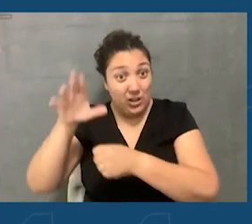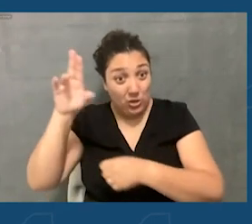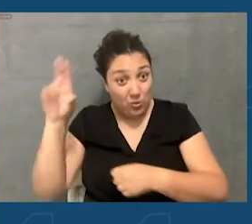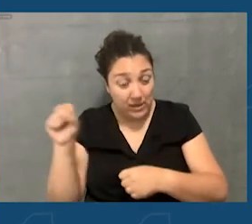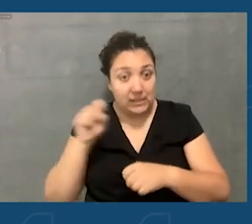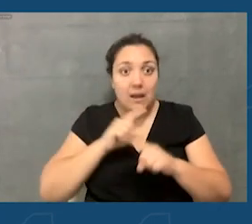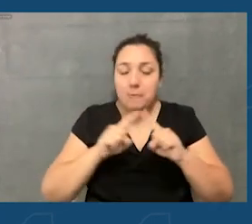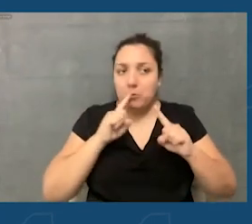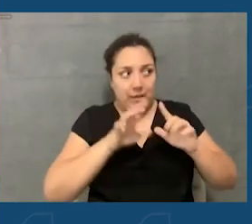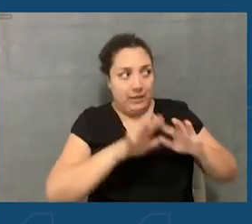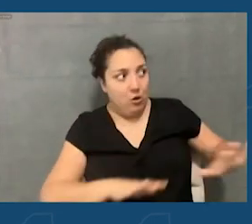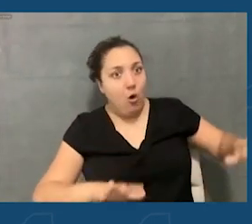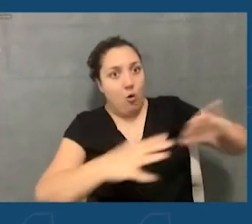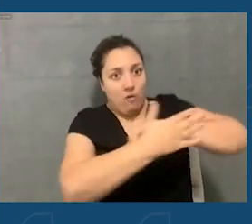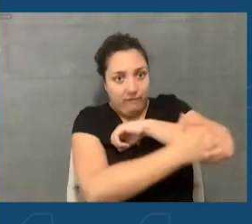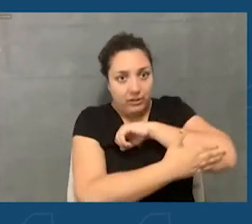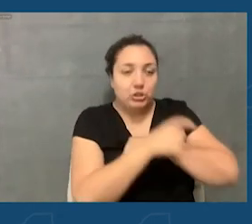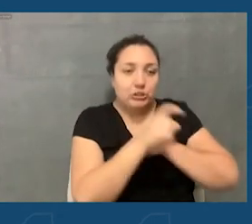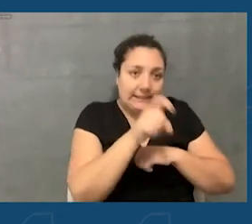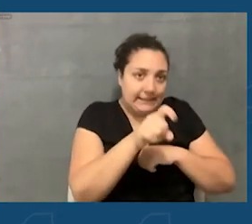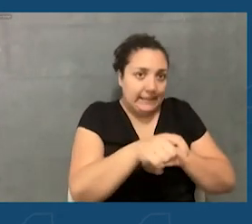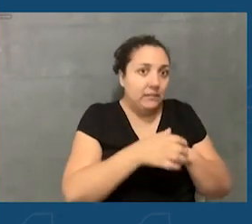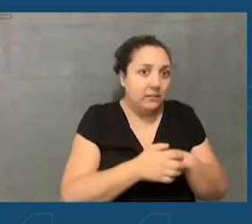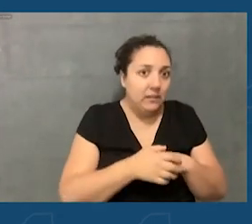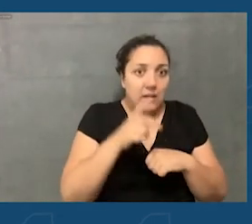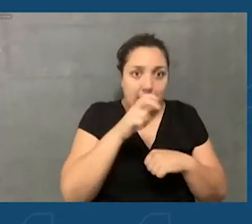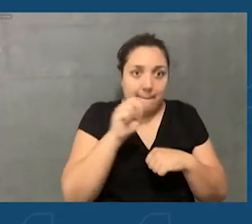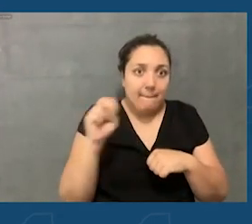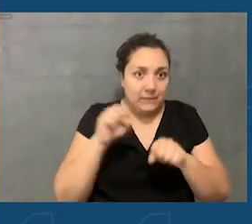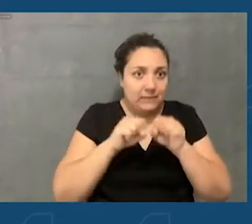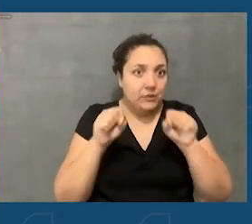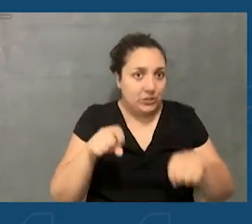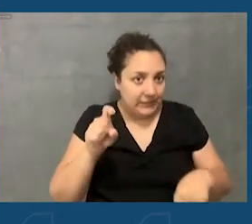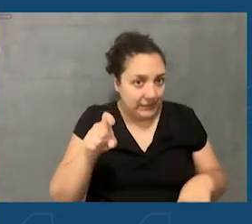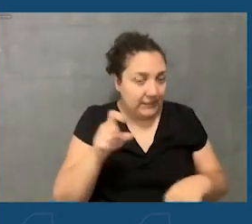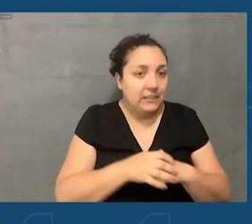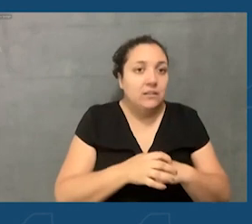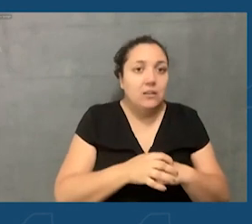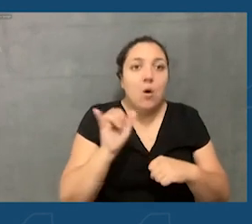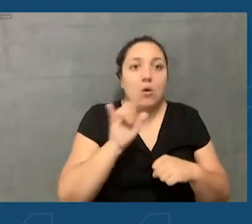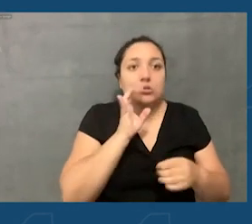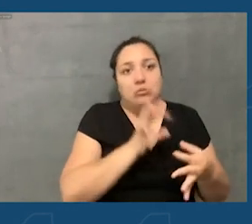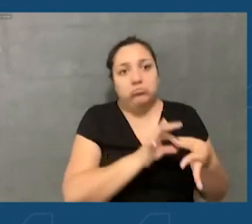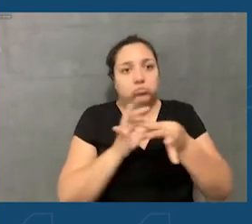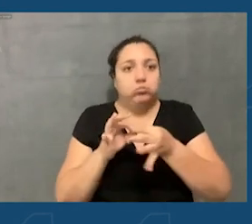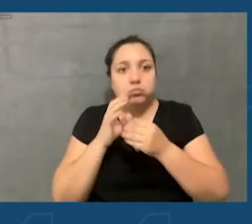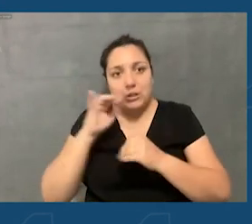entire nation. It provides connectivity to the most important financial capital in America.